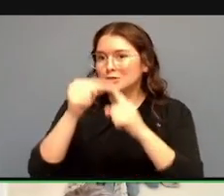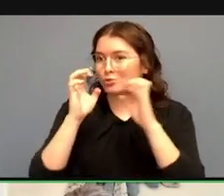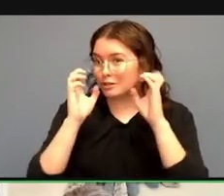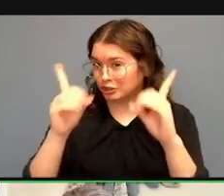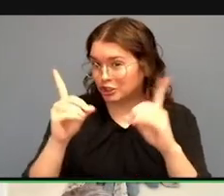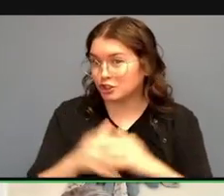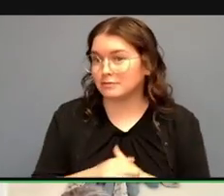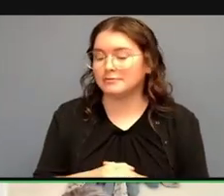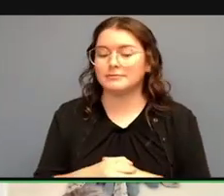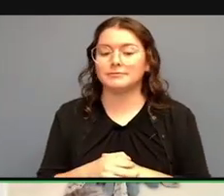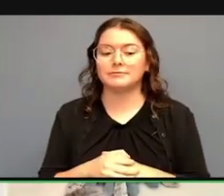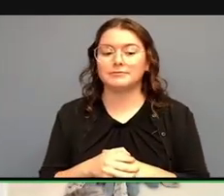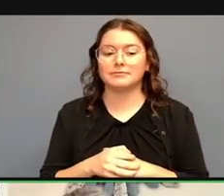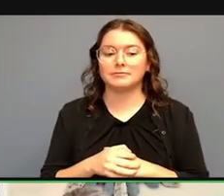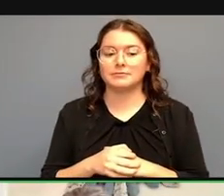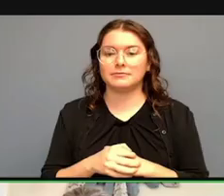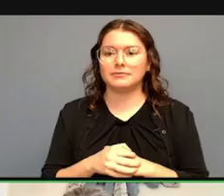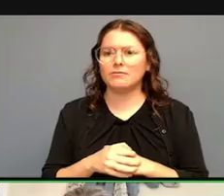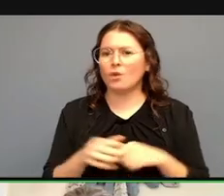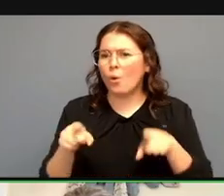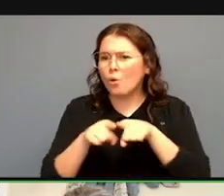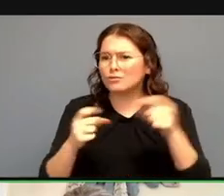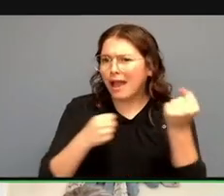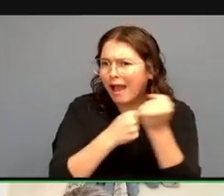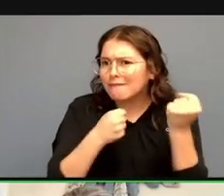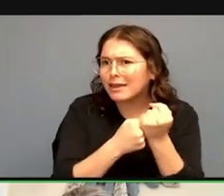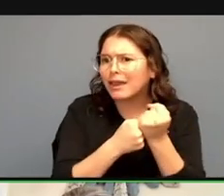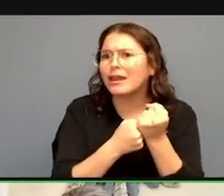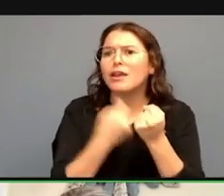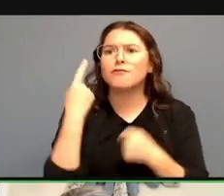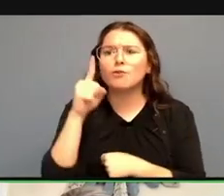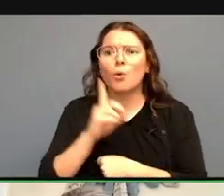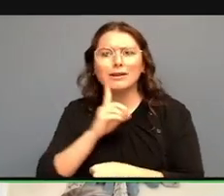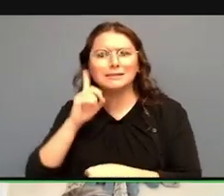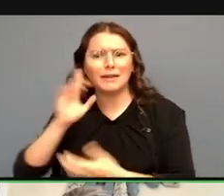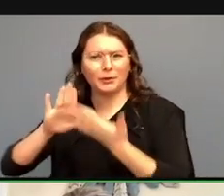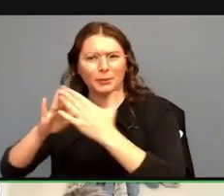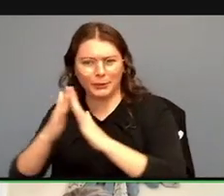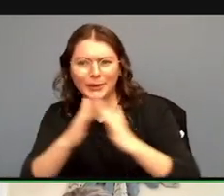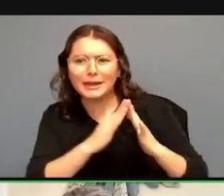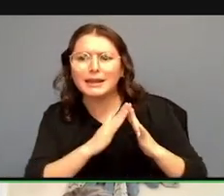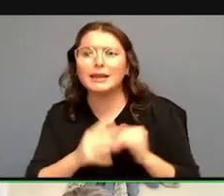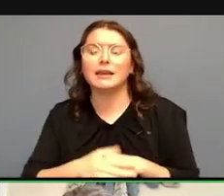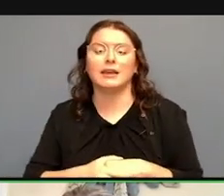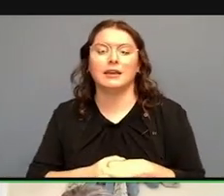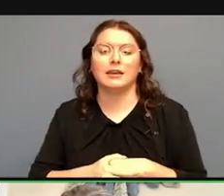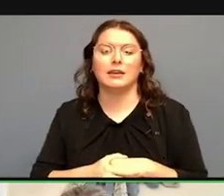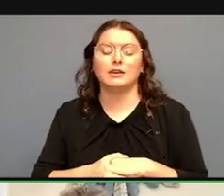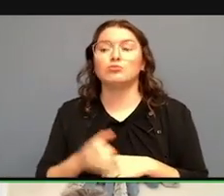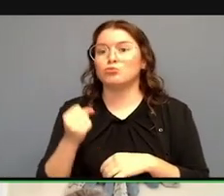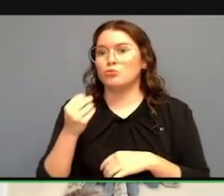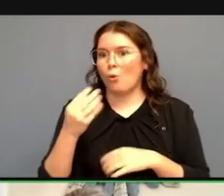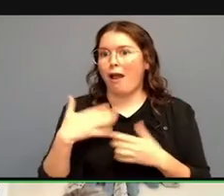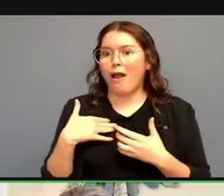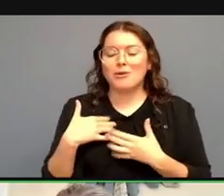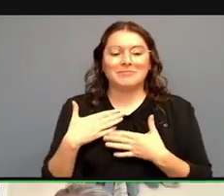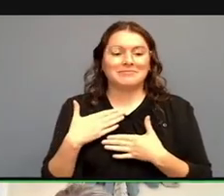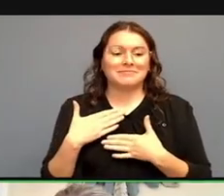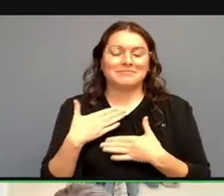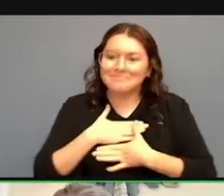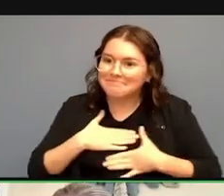education and advocating for the deaf community. And so I would like to